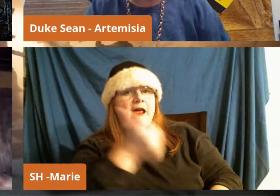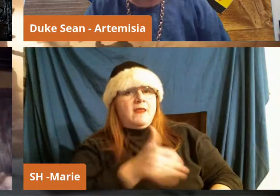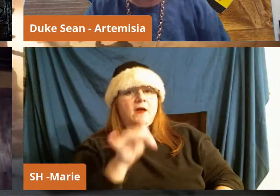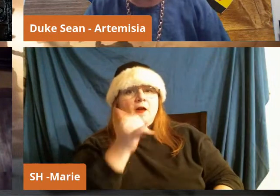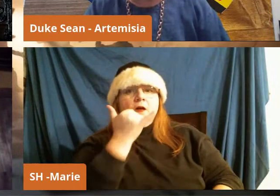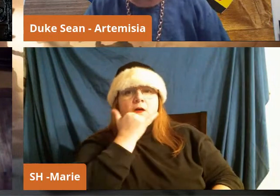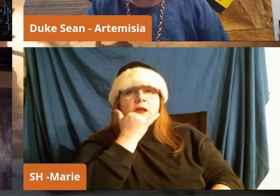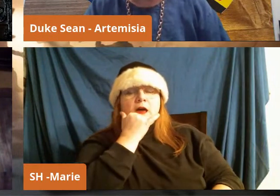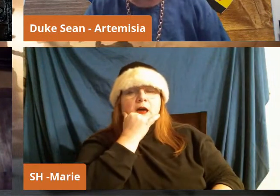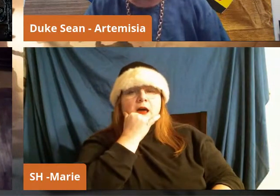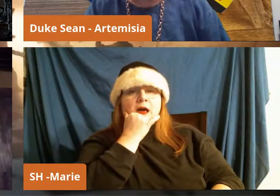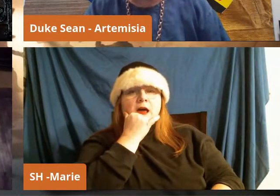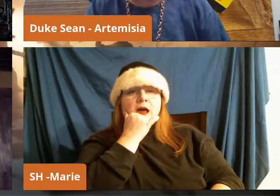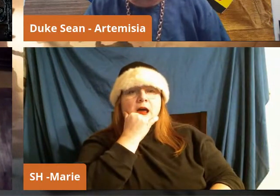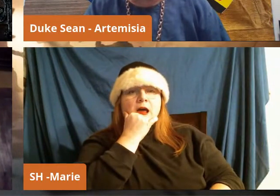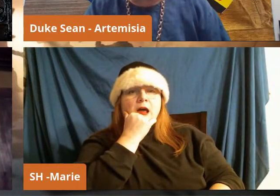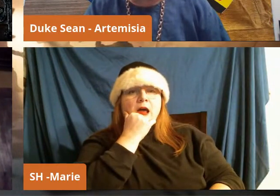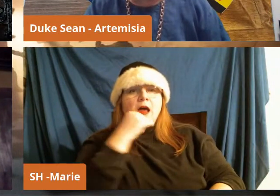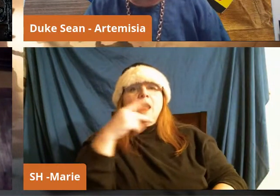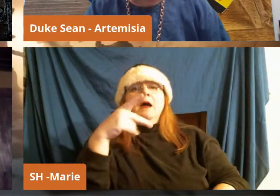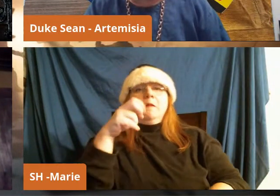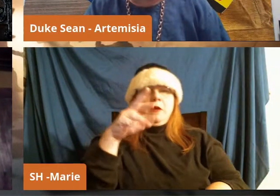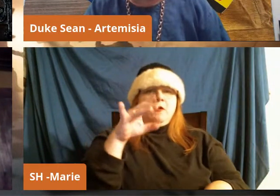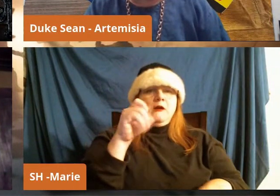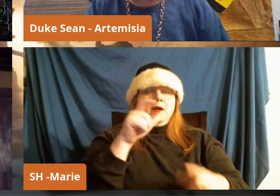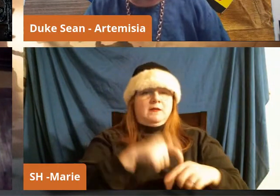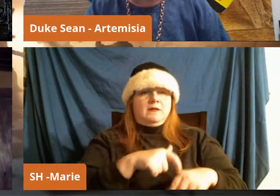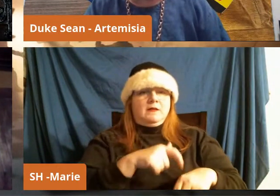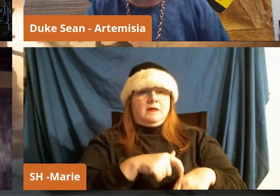that's not period until they